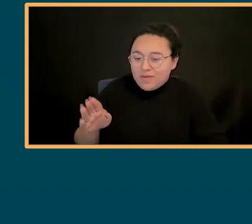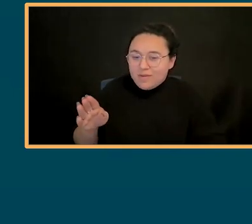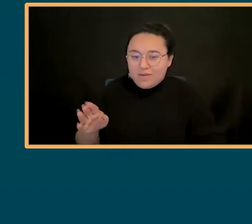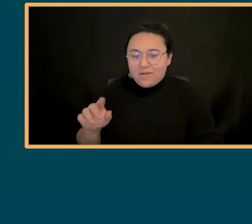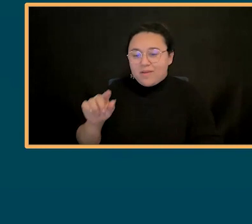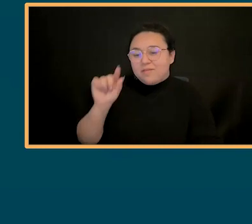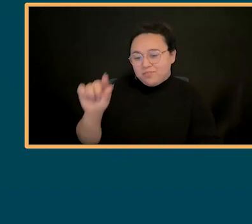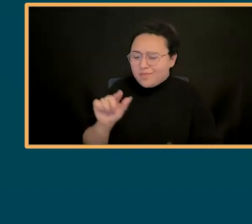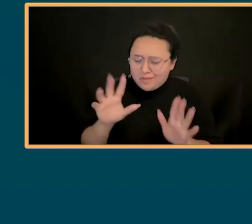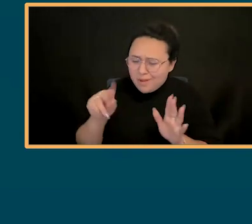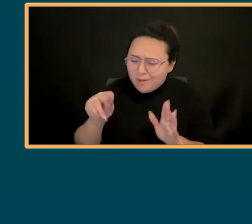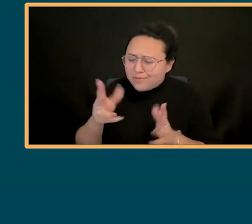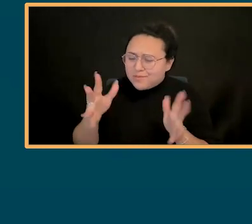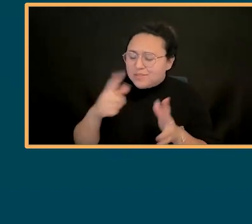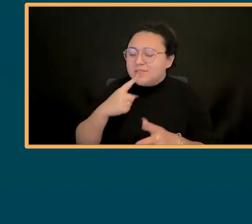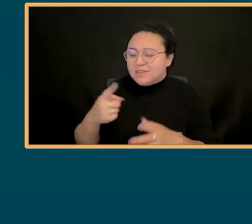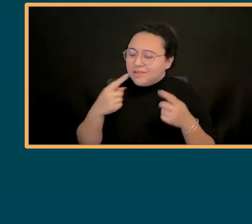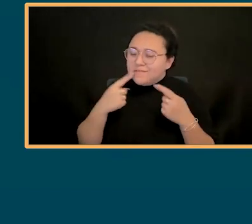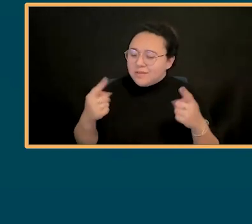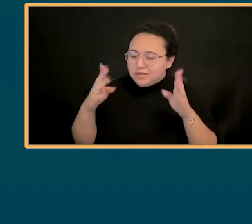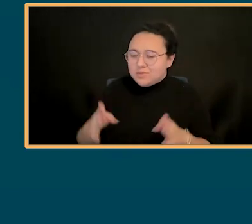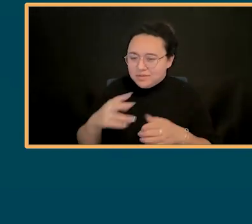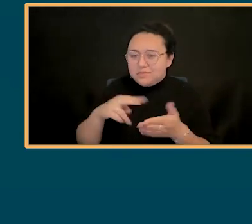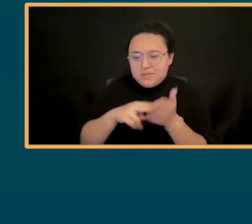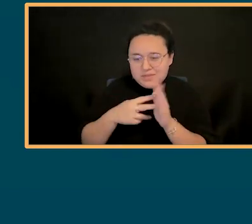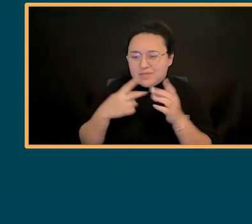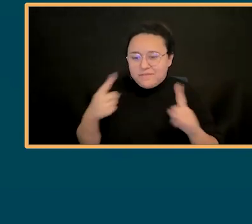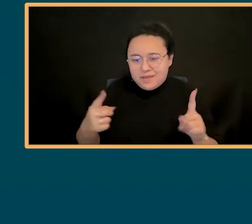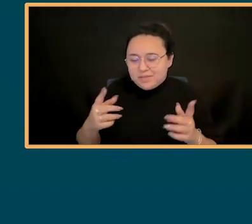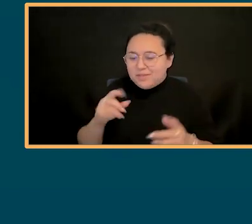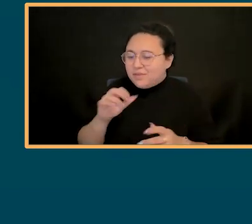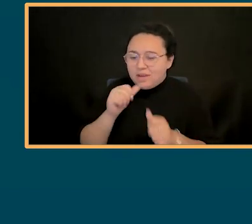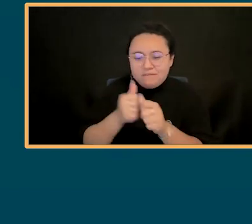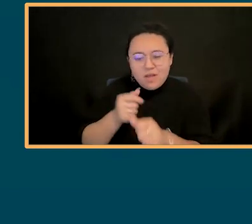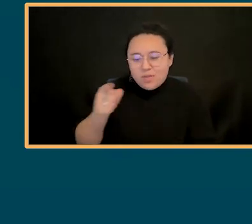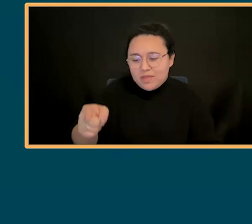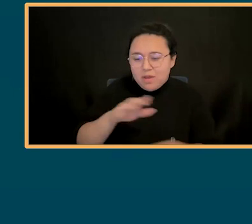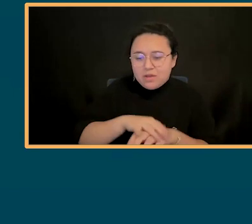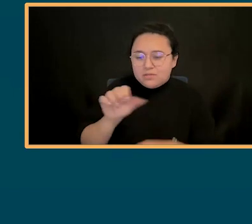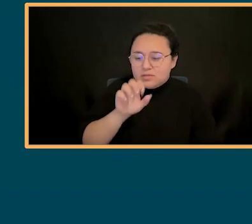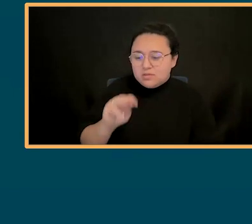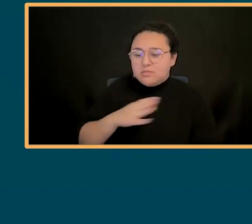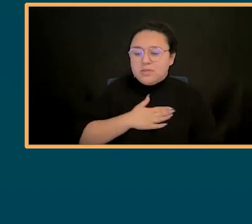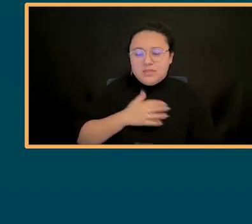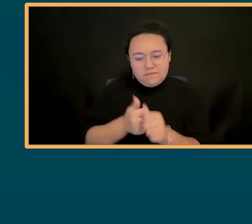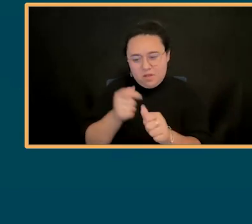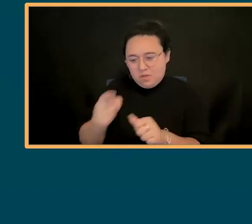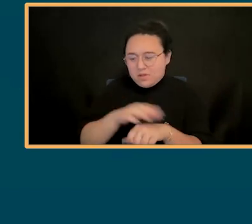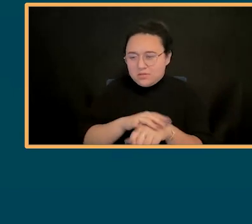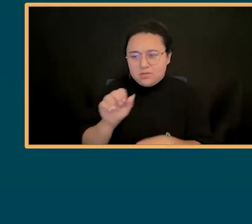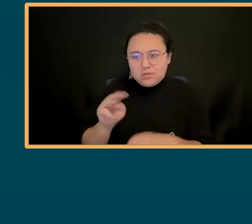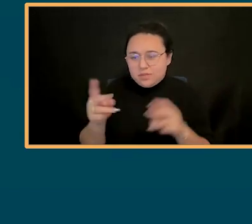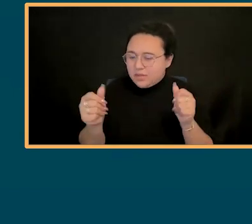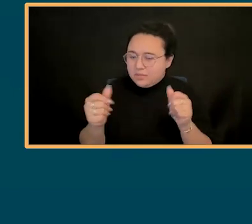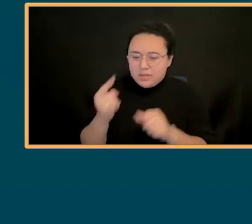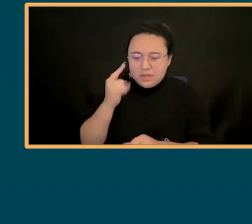you to, well, stop it. If I say you're a celebrity, that like makes you a celebrity. If you're not following them on social media, please do so